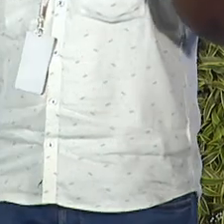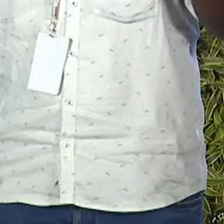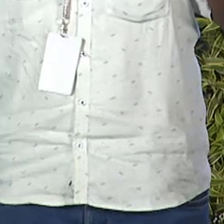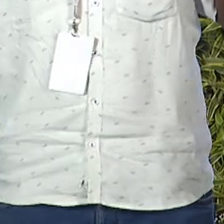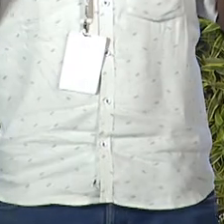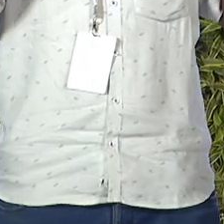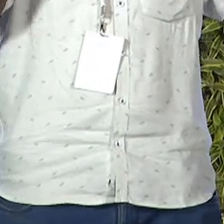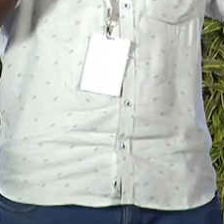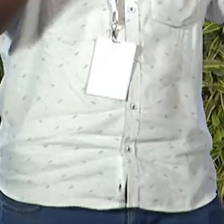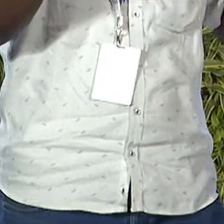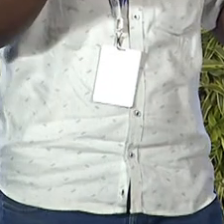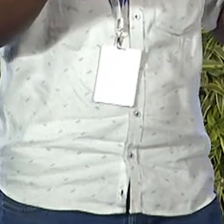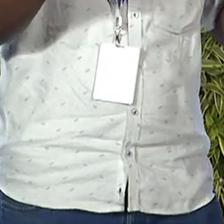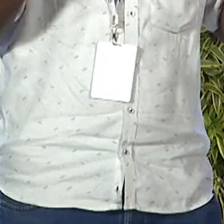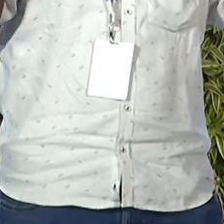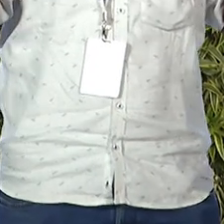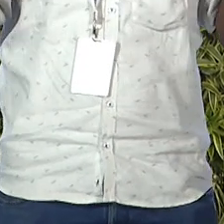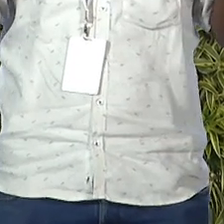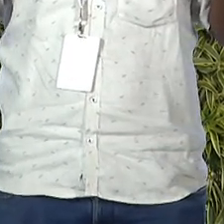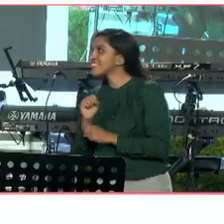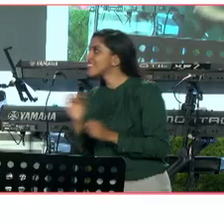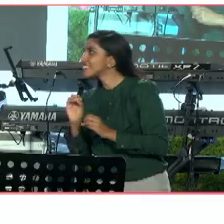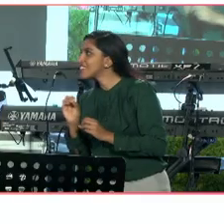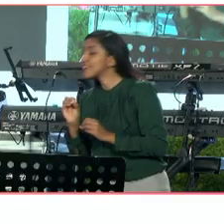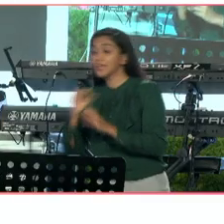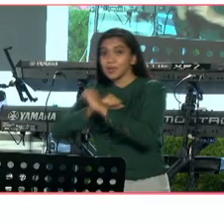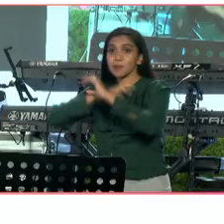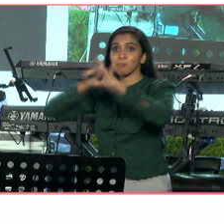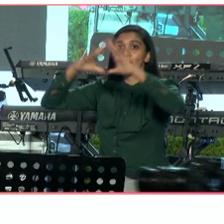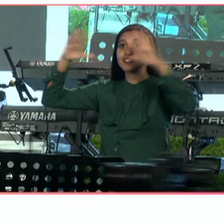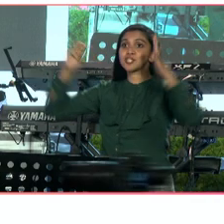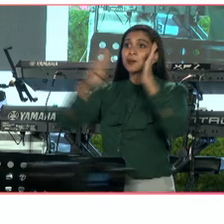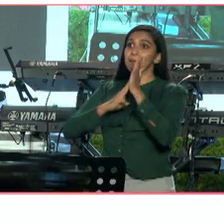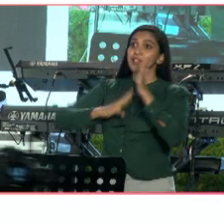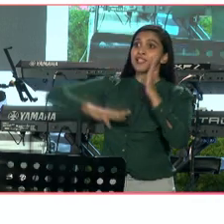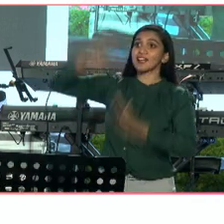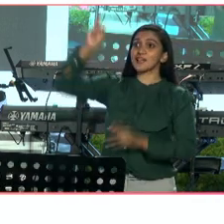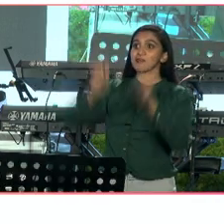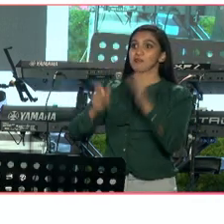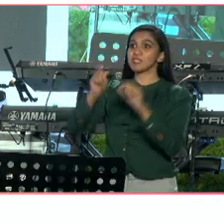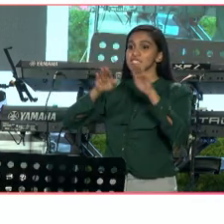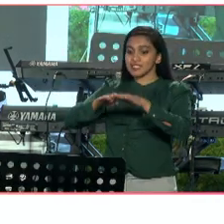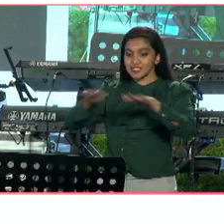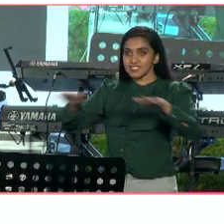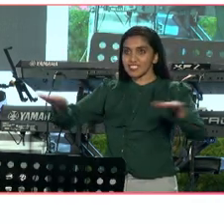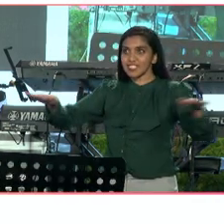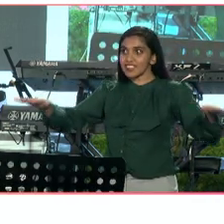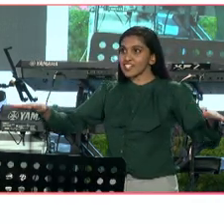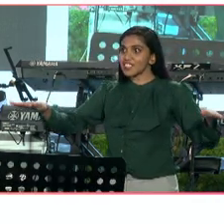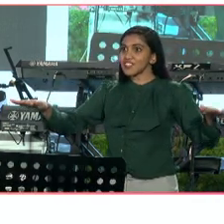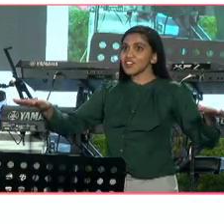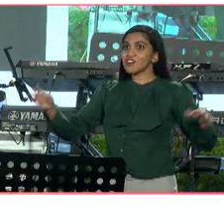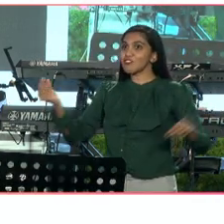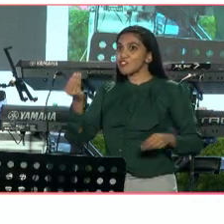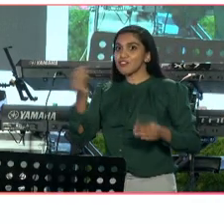you could not able to hear us. Imagine there's a millions of children around the world, and there is a few friends